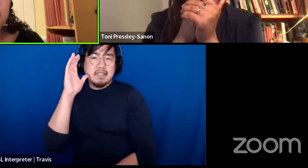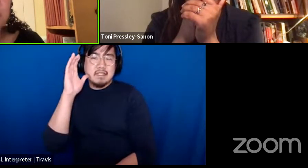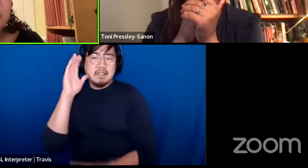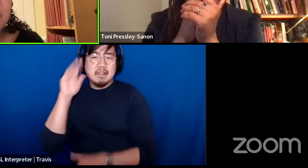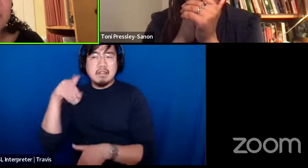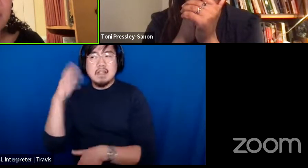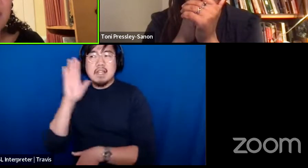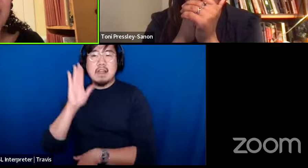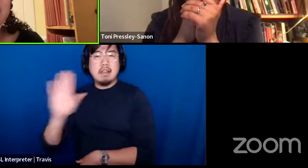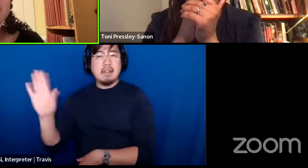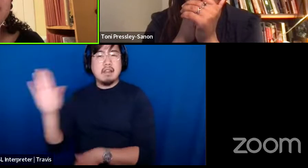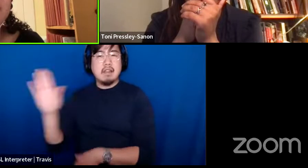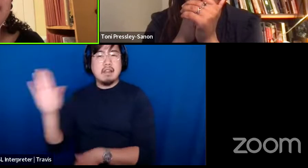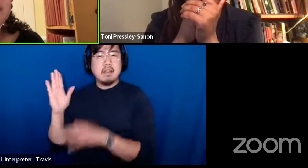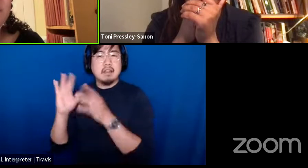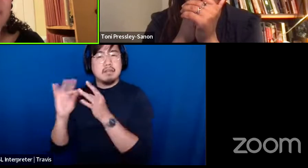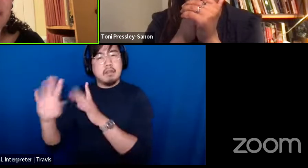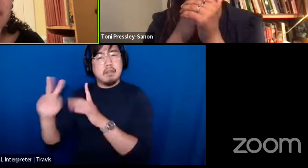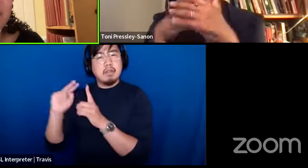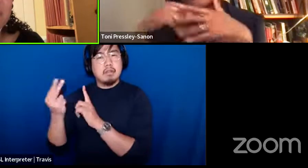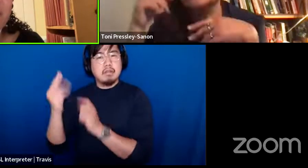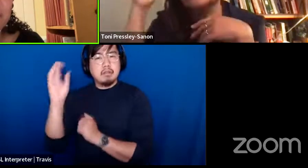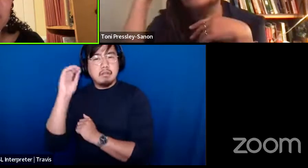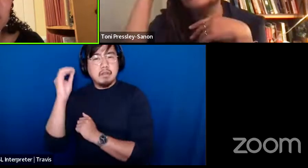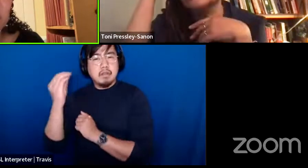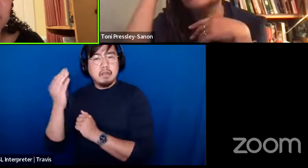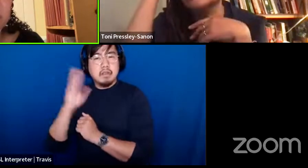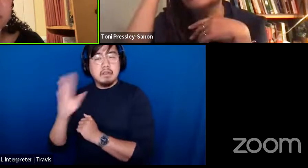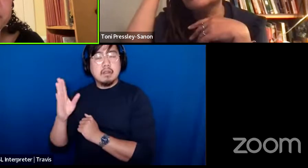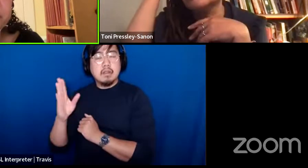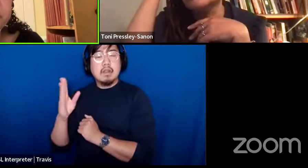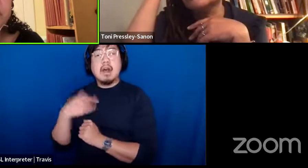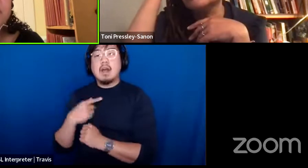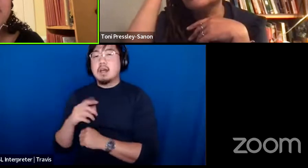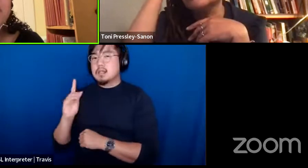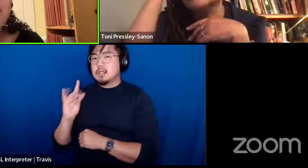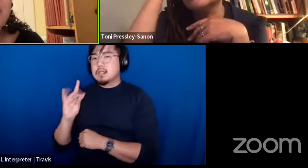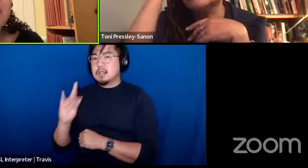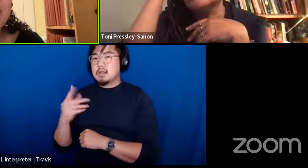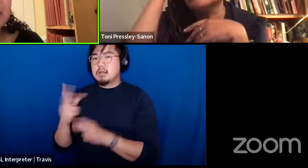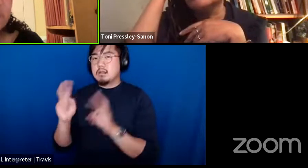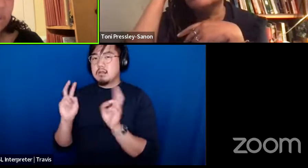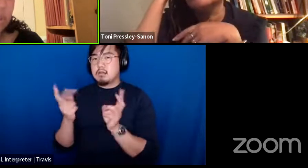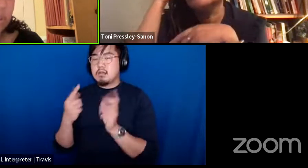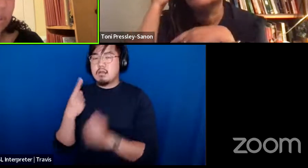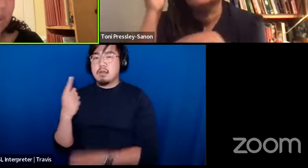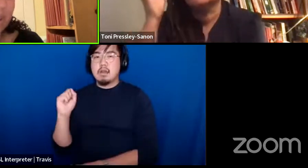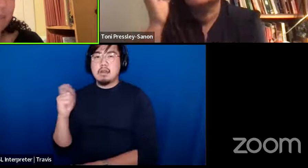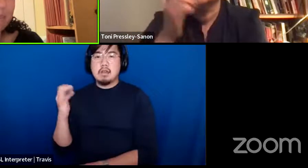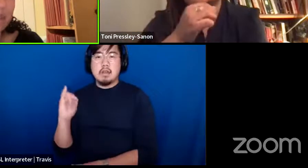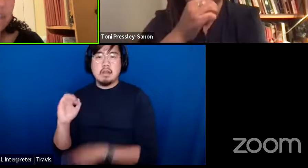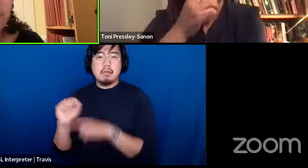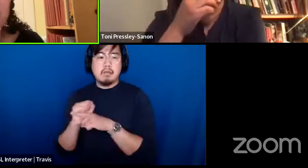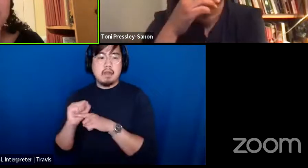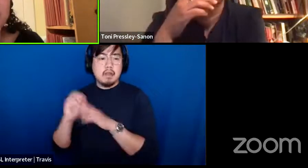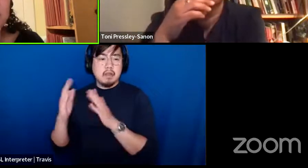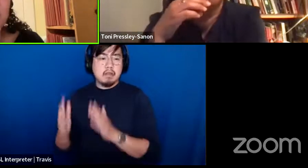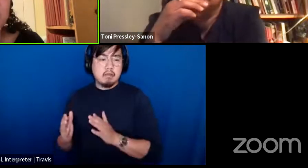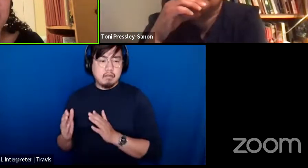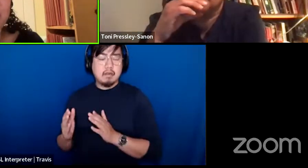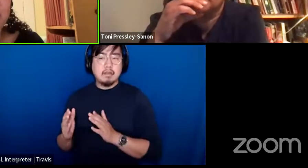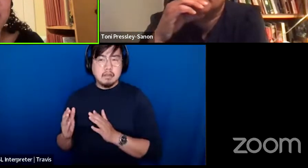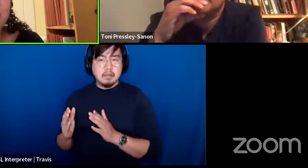do quote an SGI practitioner, and I do talk